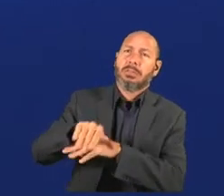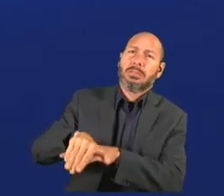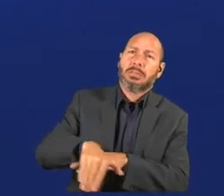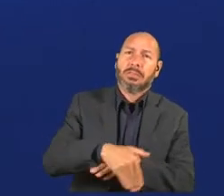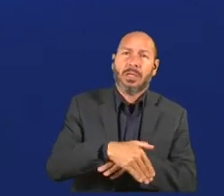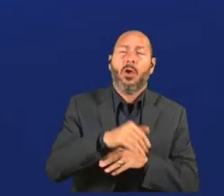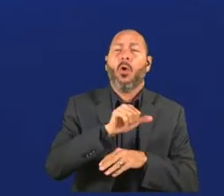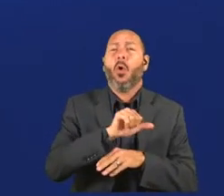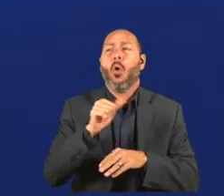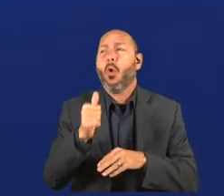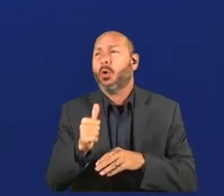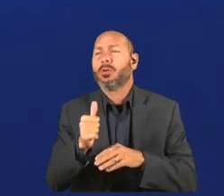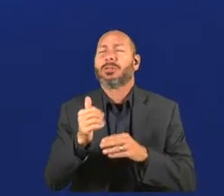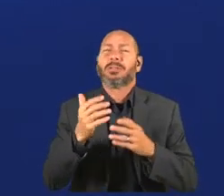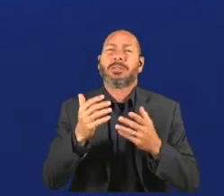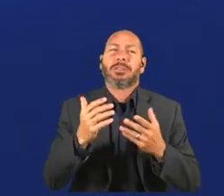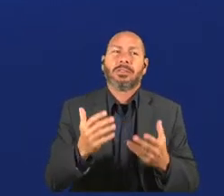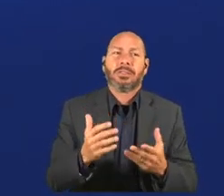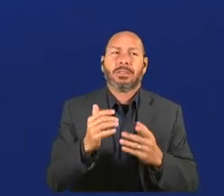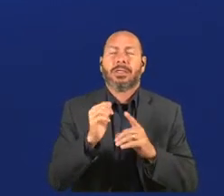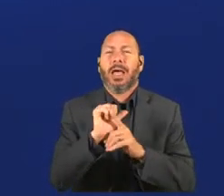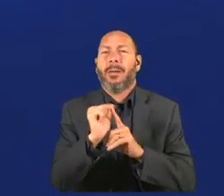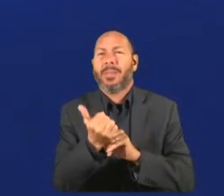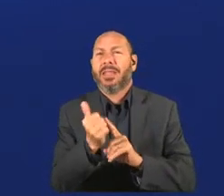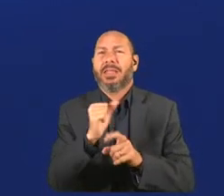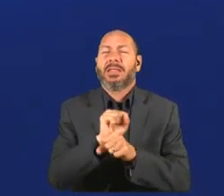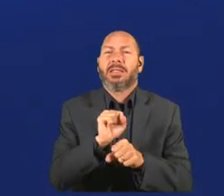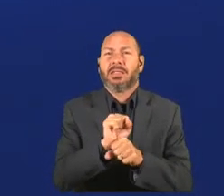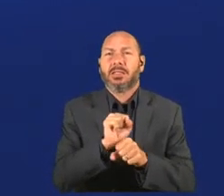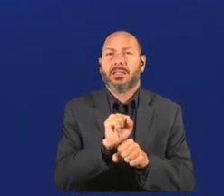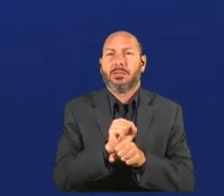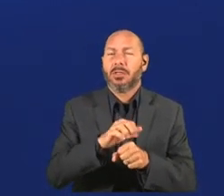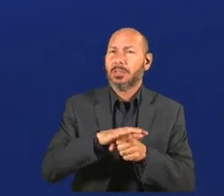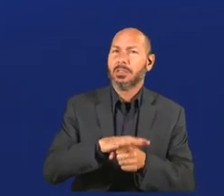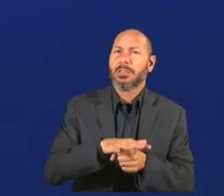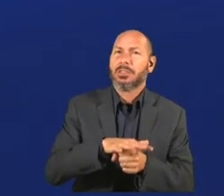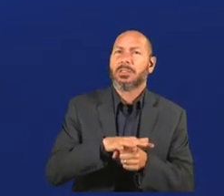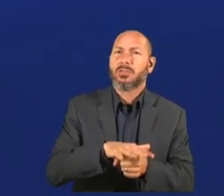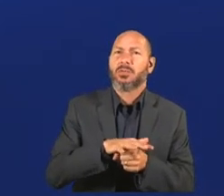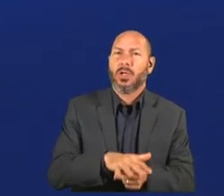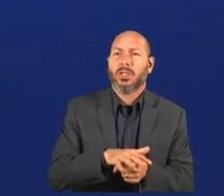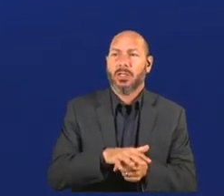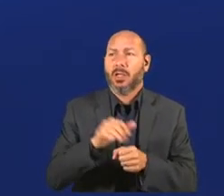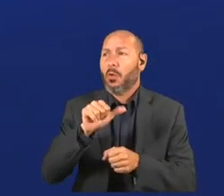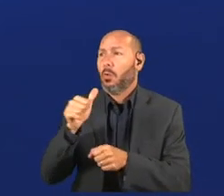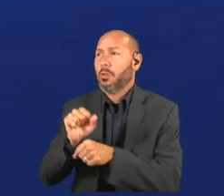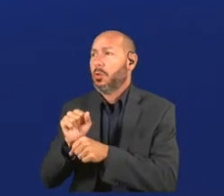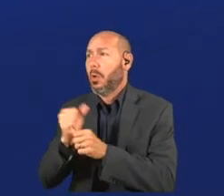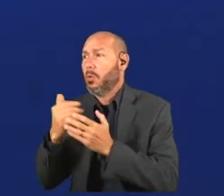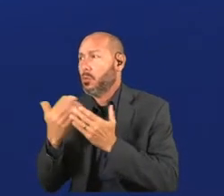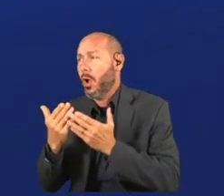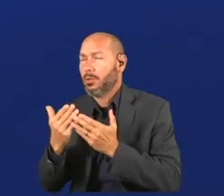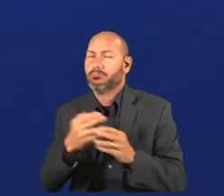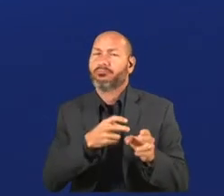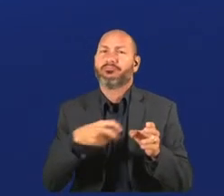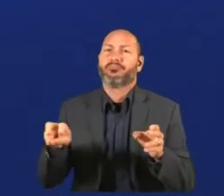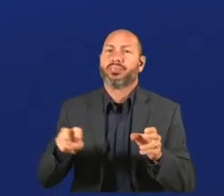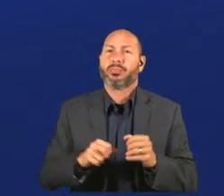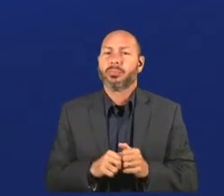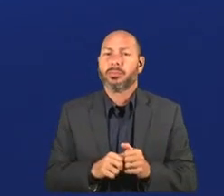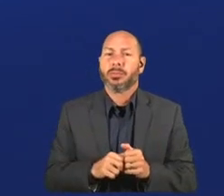conditions, which are much more stressful than what they would see in another type of job. This quote by a